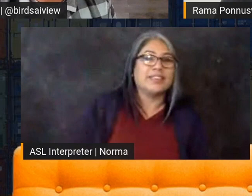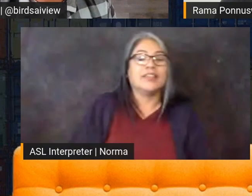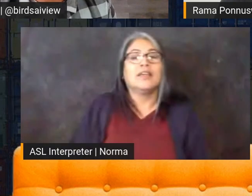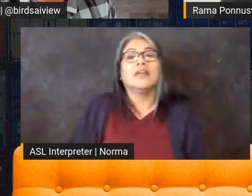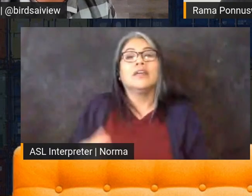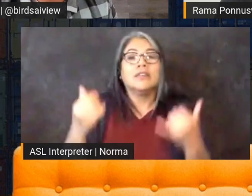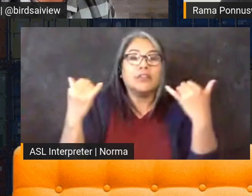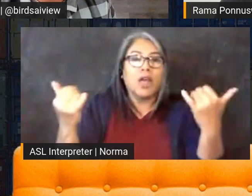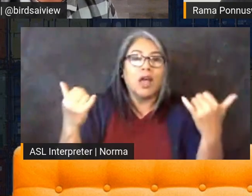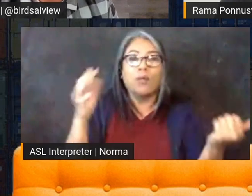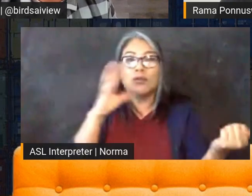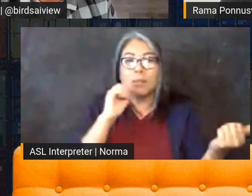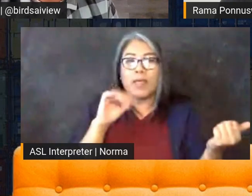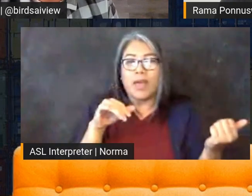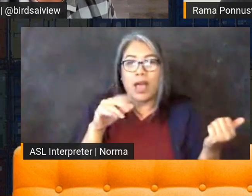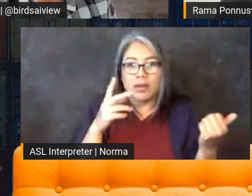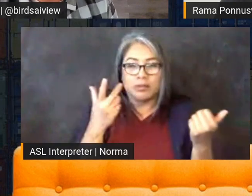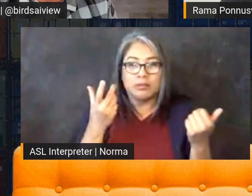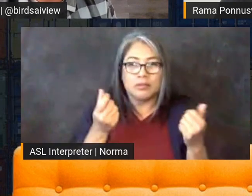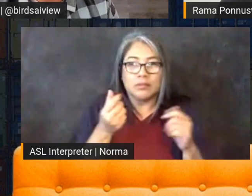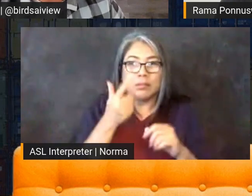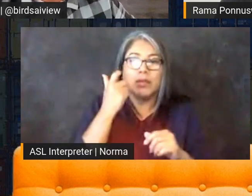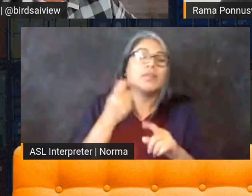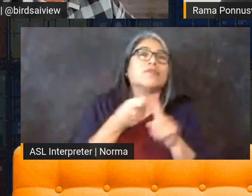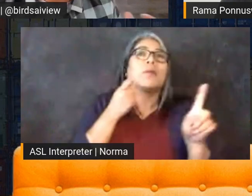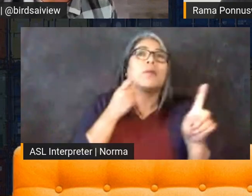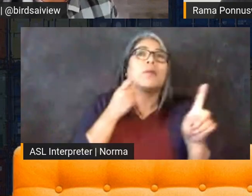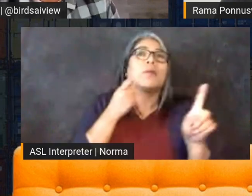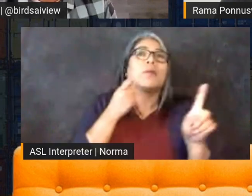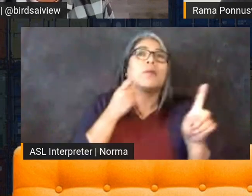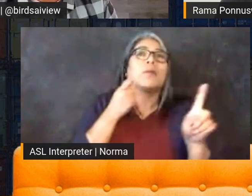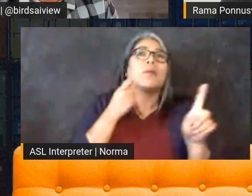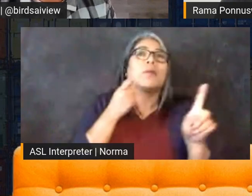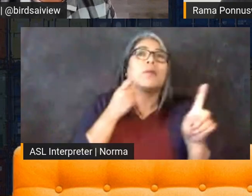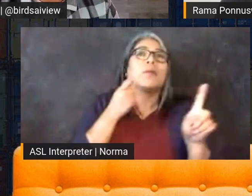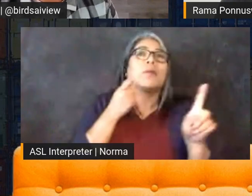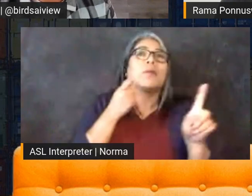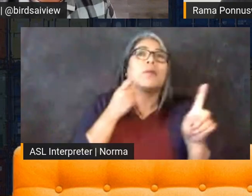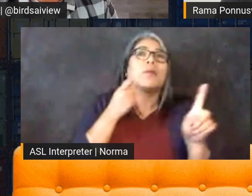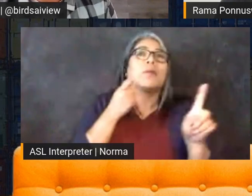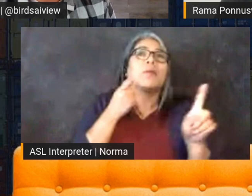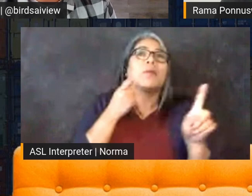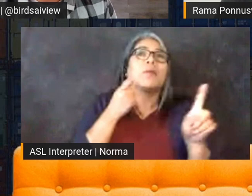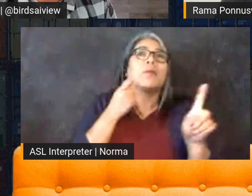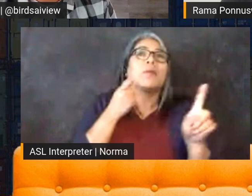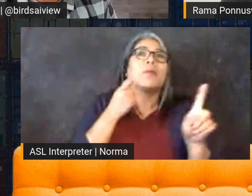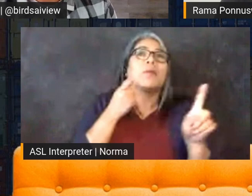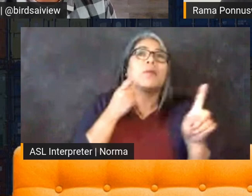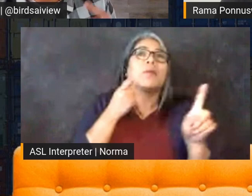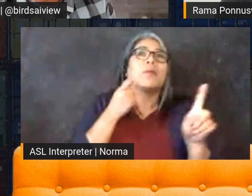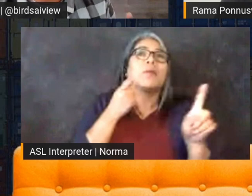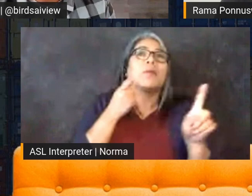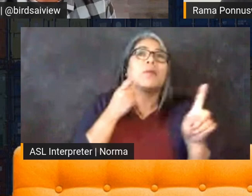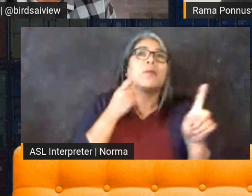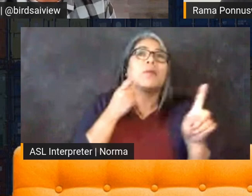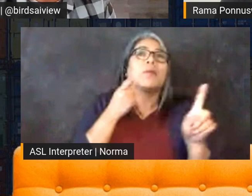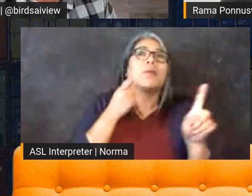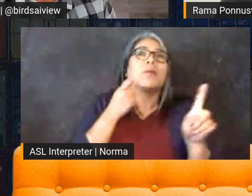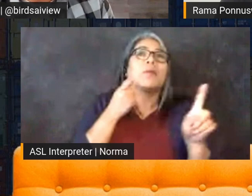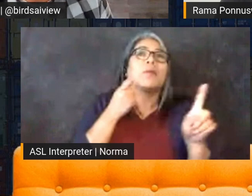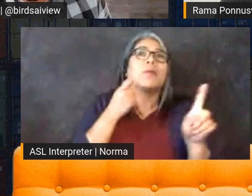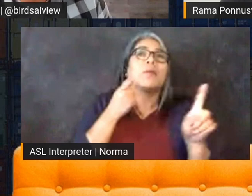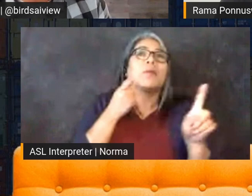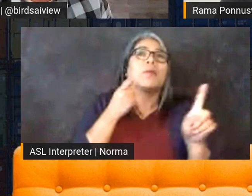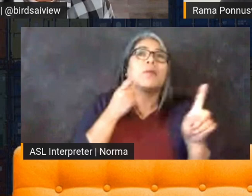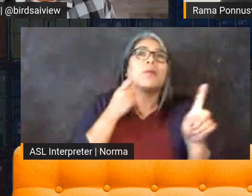for the folks in the chat, I did start off as a developer a long time ago, let's say about 5-6 years ago. And so what I'm thinking here is I